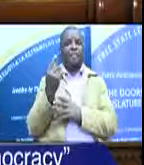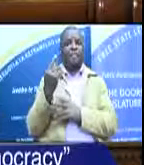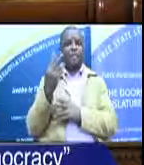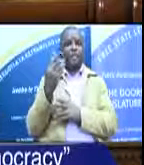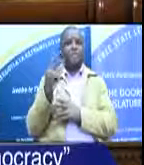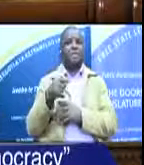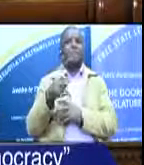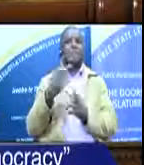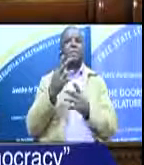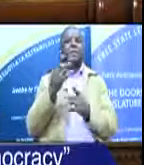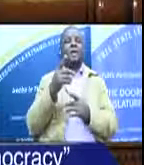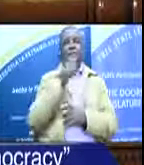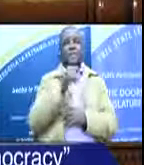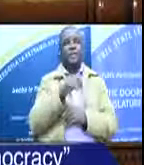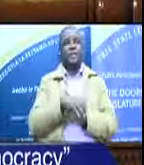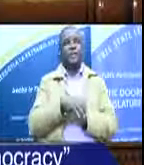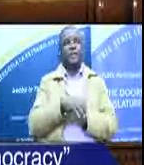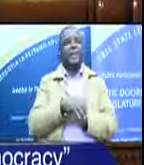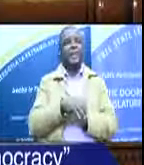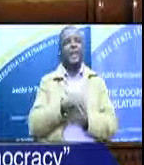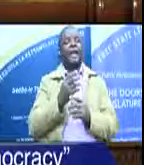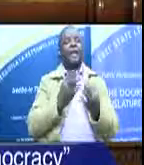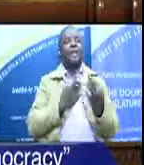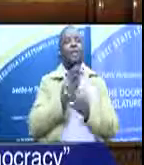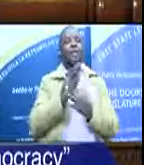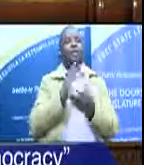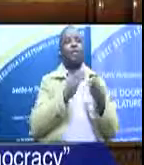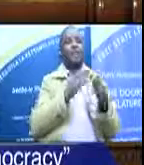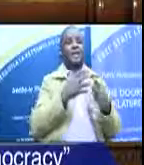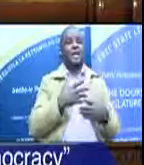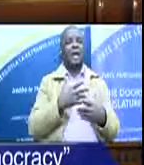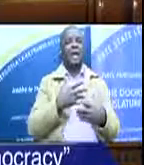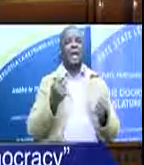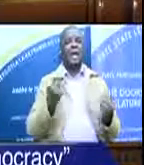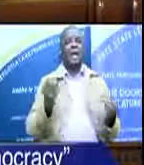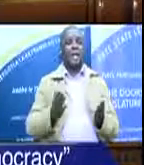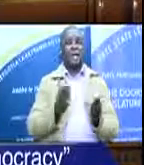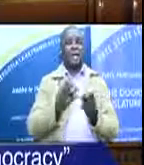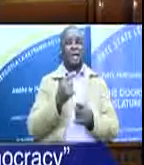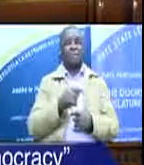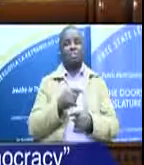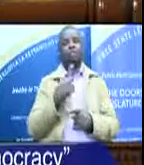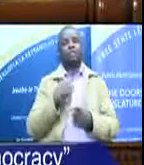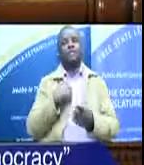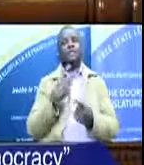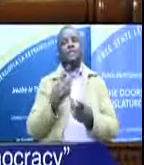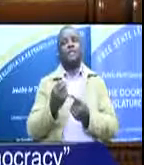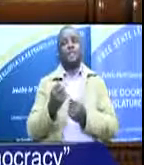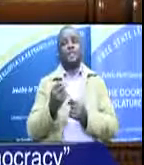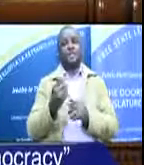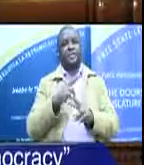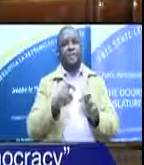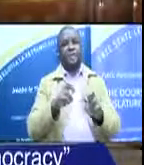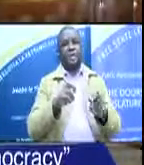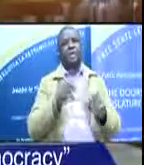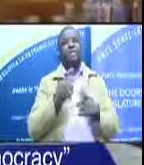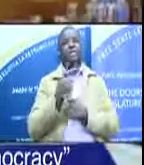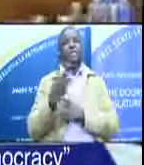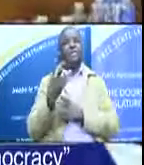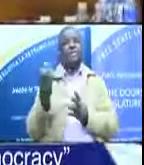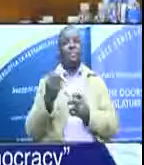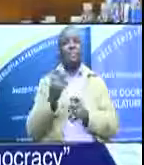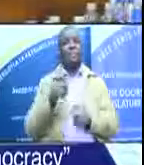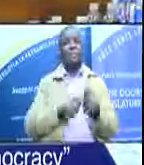care users. Through the community health care workers, we have been able to trace 25 defaulters back to